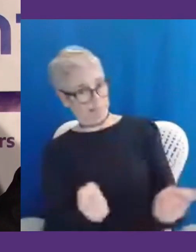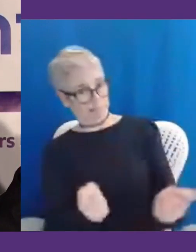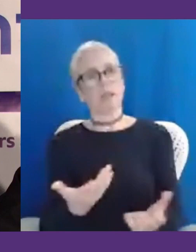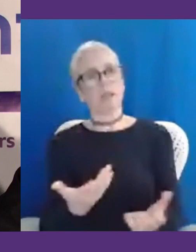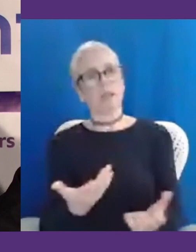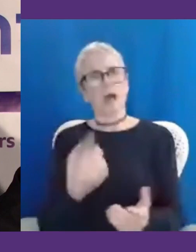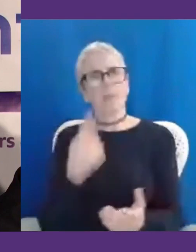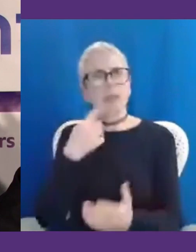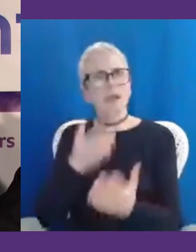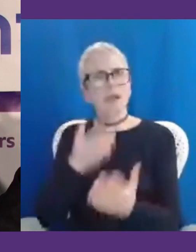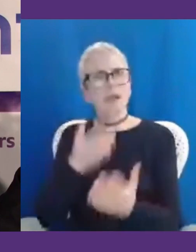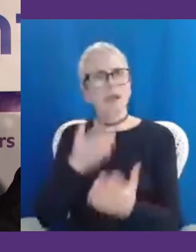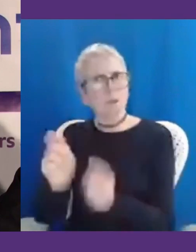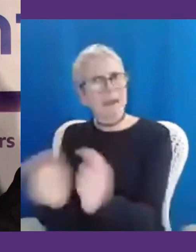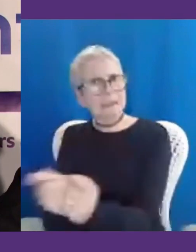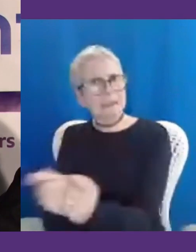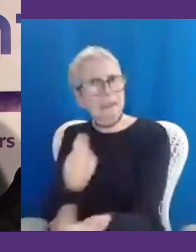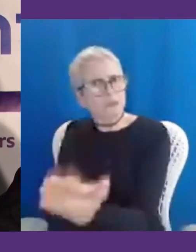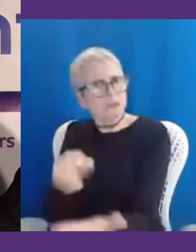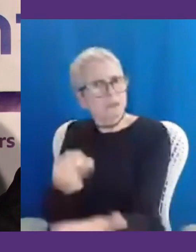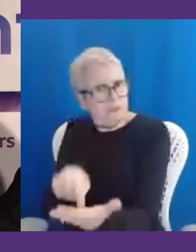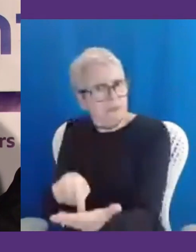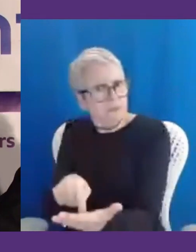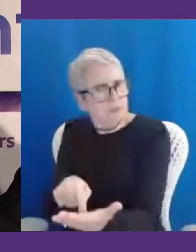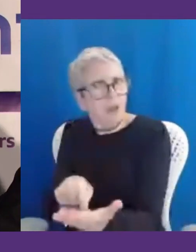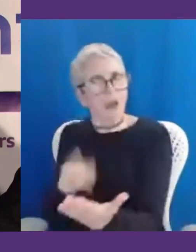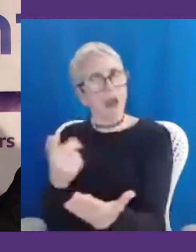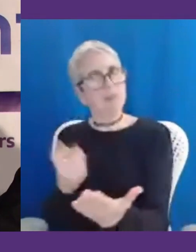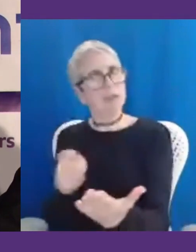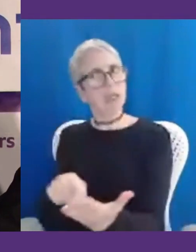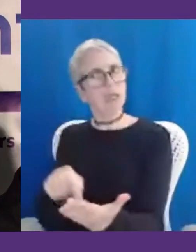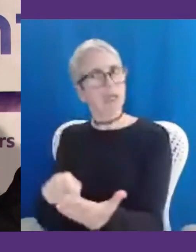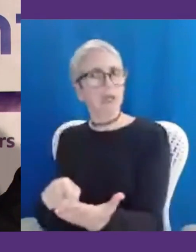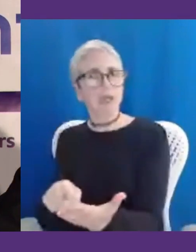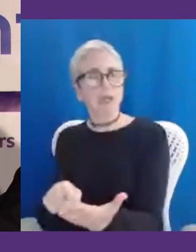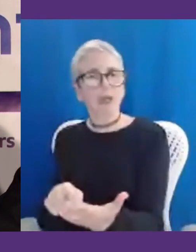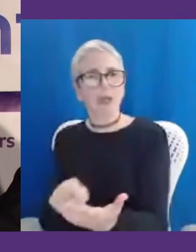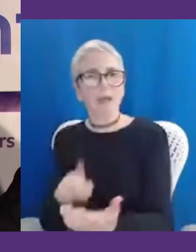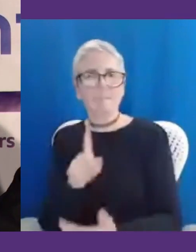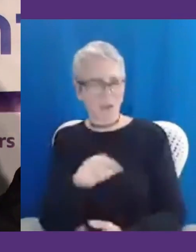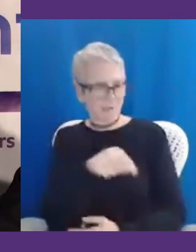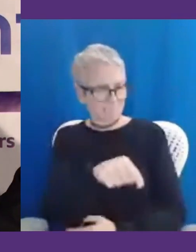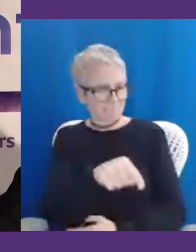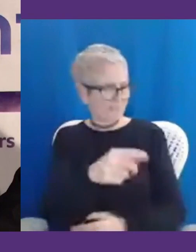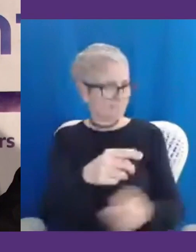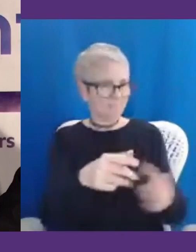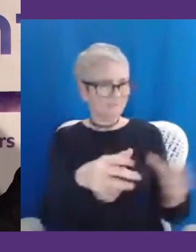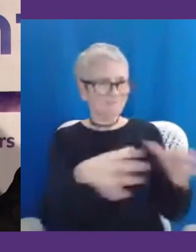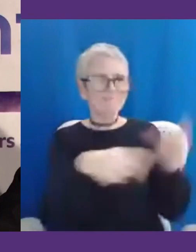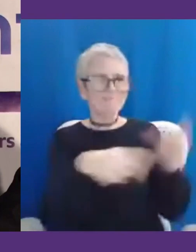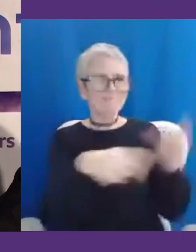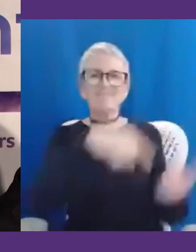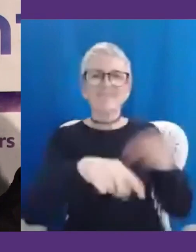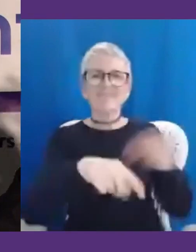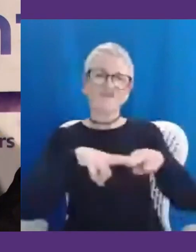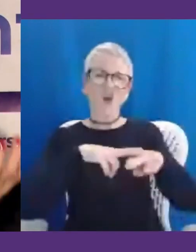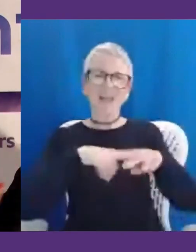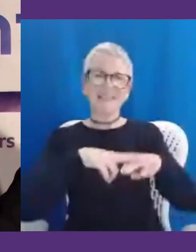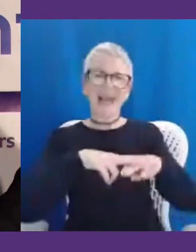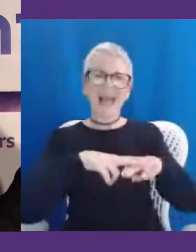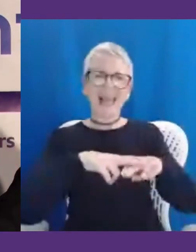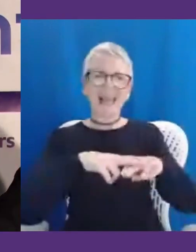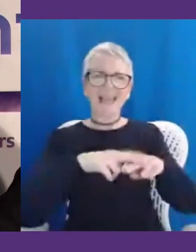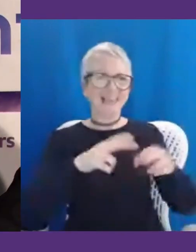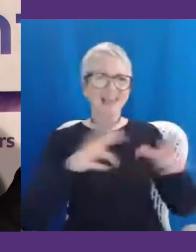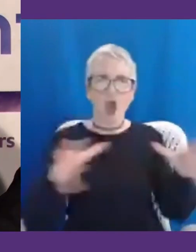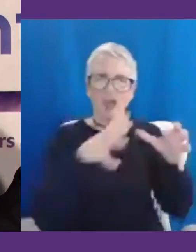of they have Friday huddles where staff can sort of to people who've been involved in parts of the